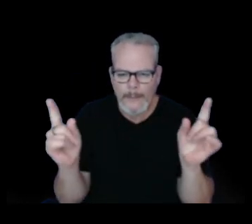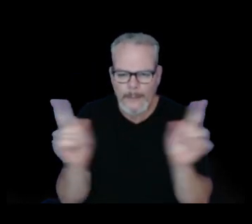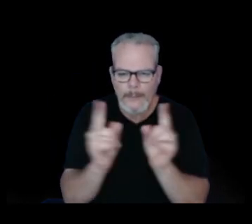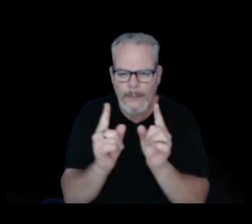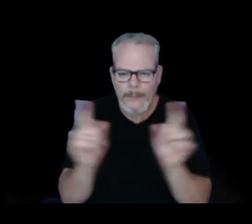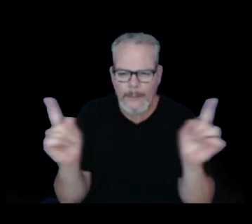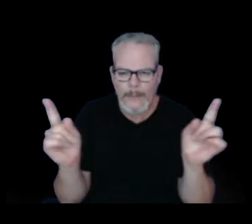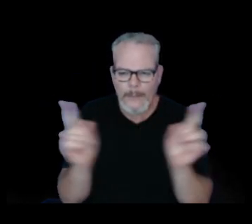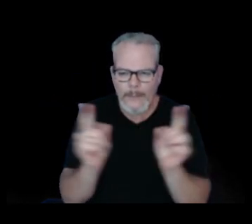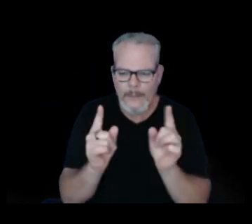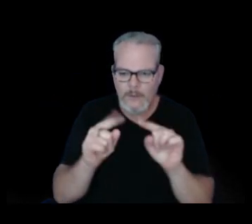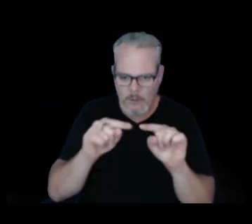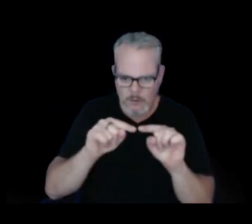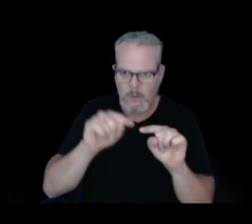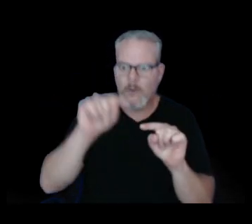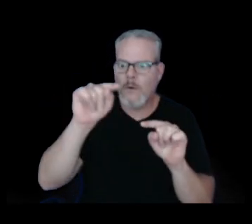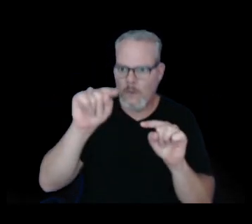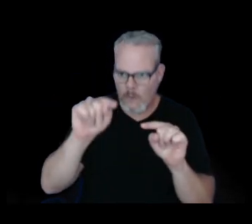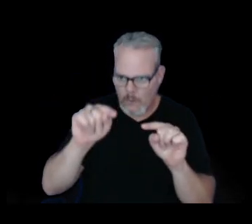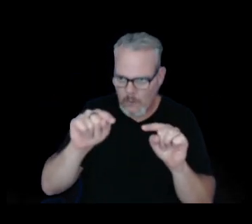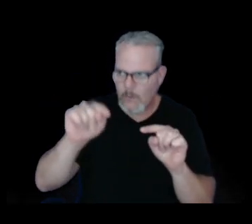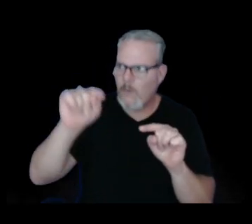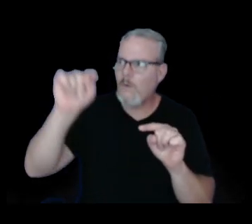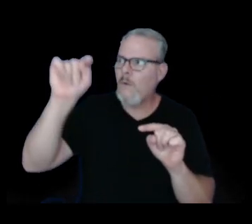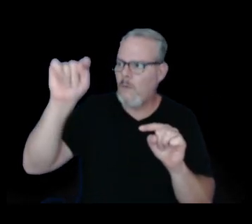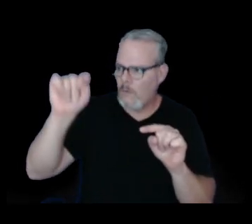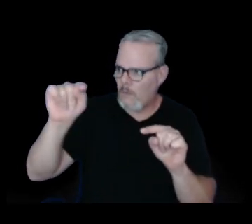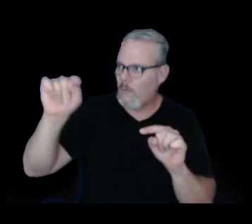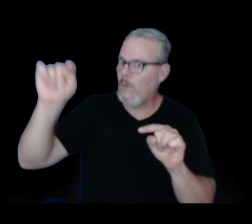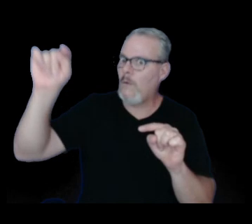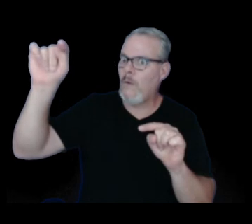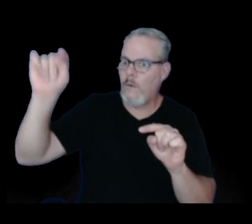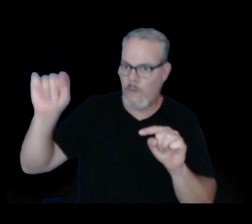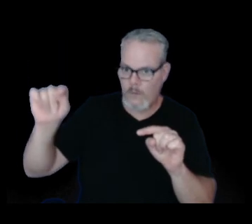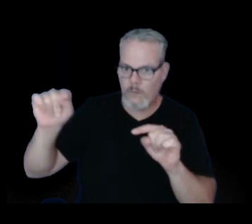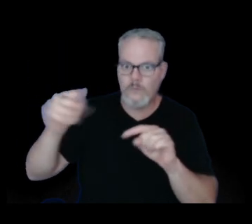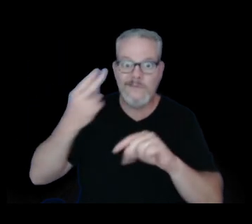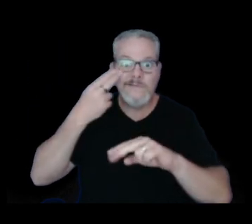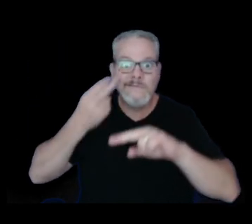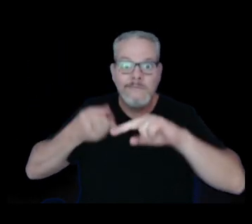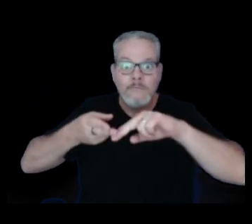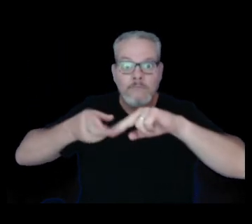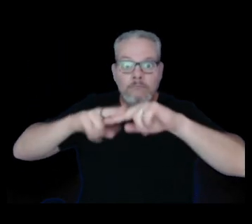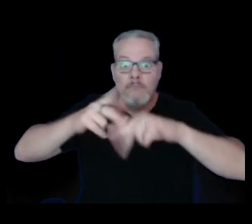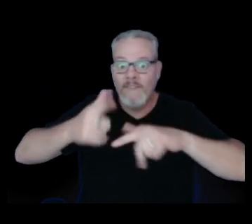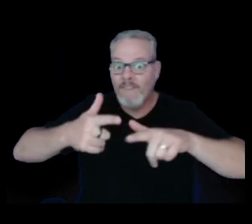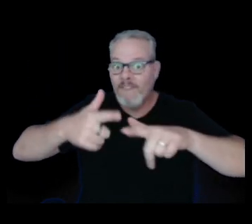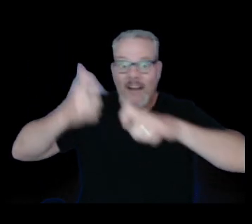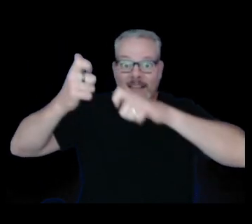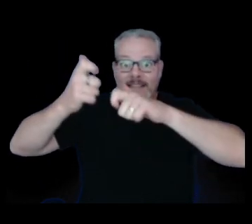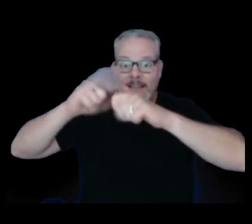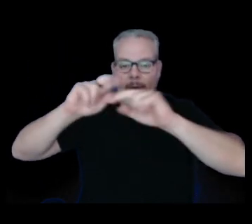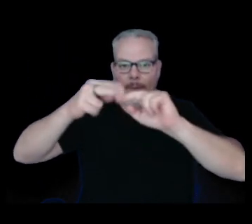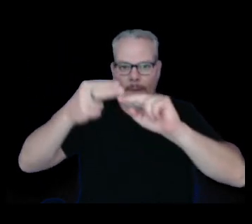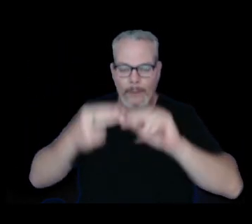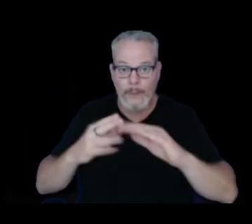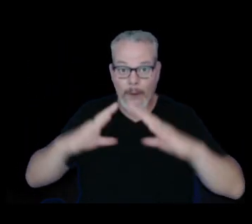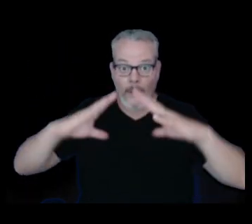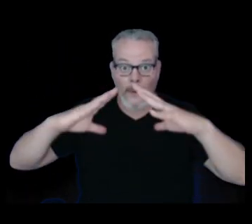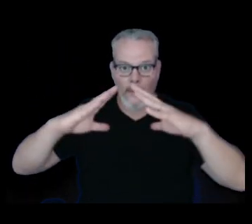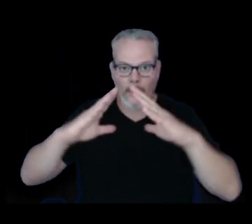has varied quite a bit here, where it's been expanding very quickly and then contracting and then expanding and now